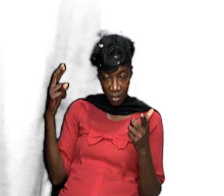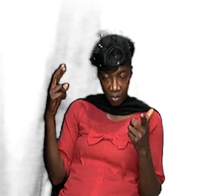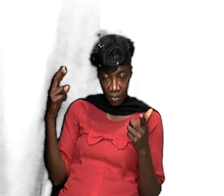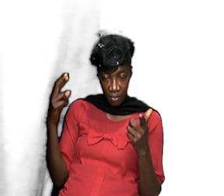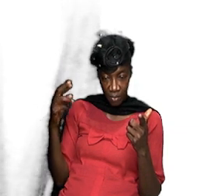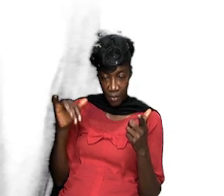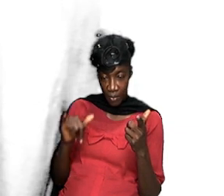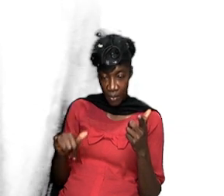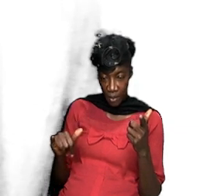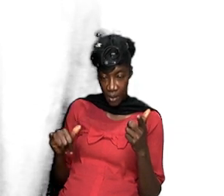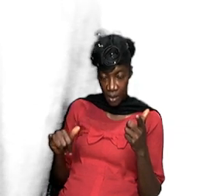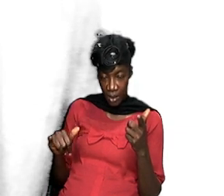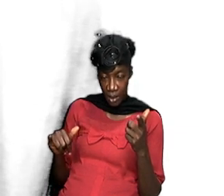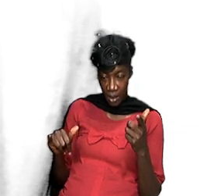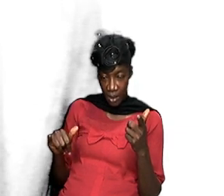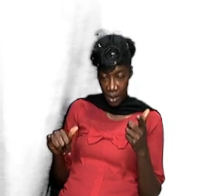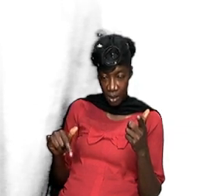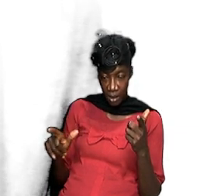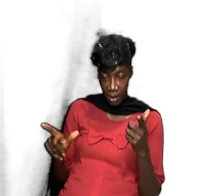the ladies,